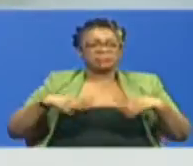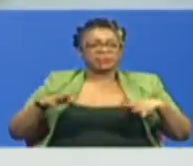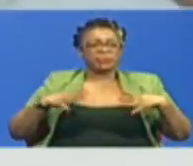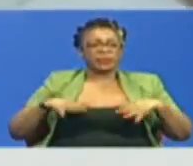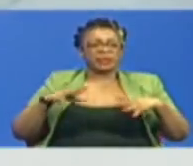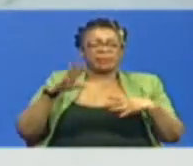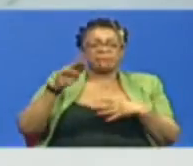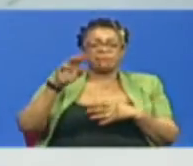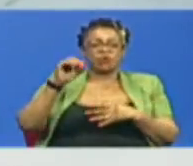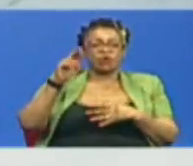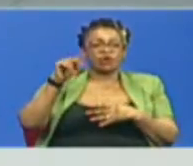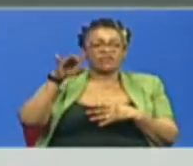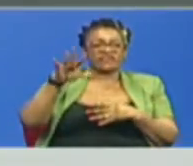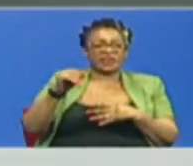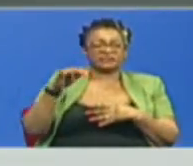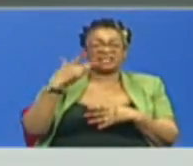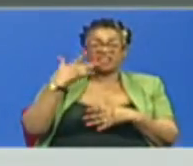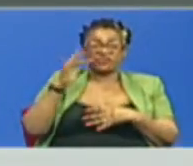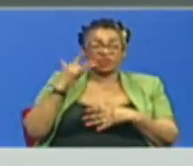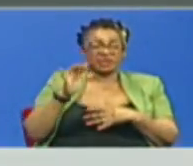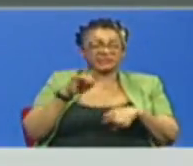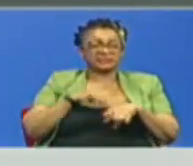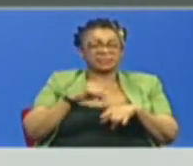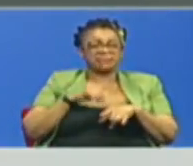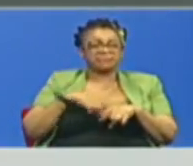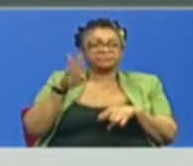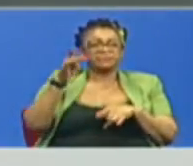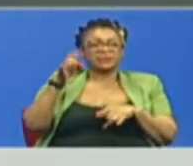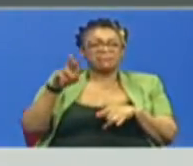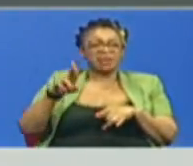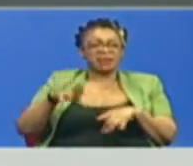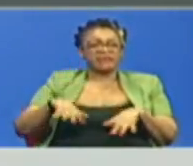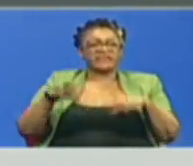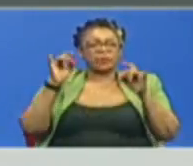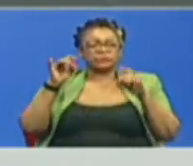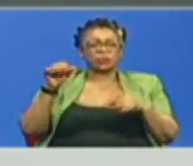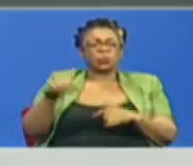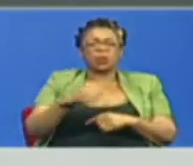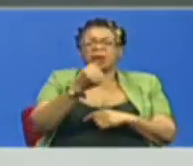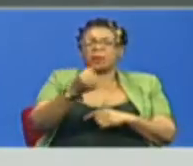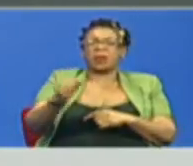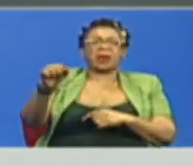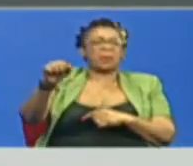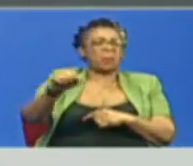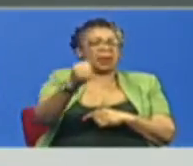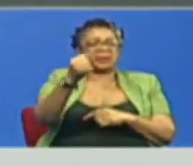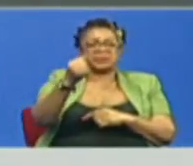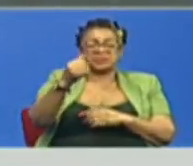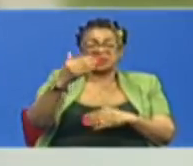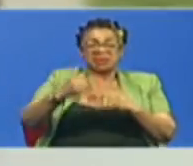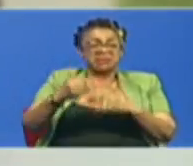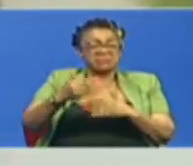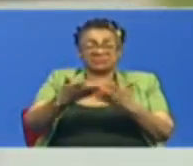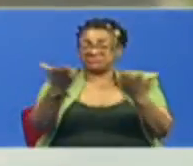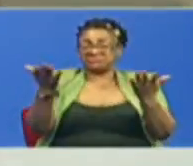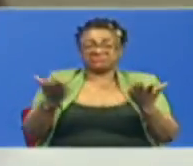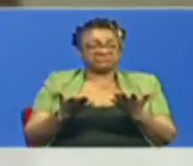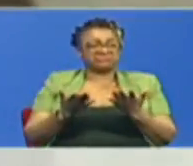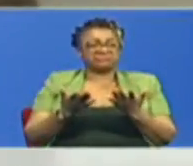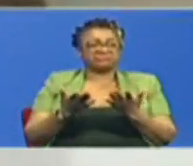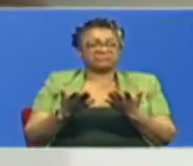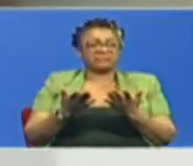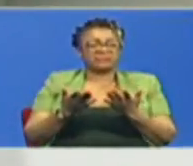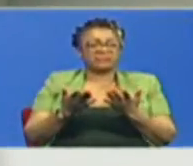Monrovia, California, after this bear was spotted strolling through a residential neighborhood. It was seen